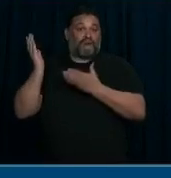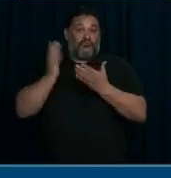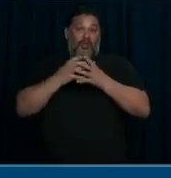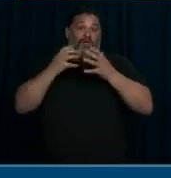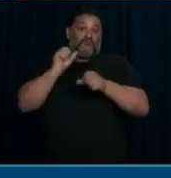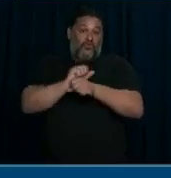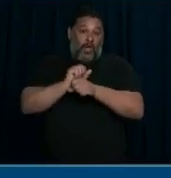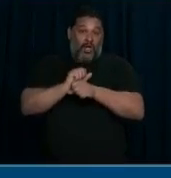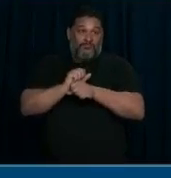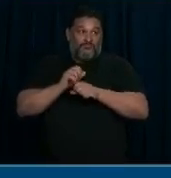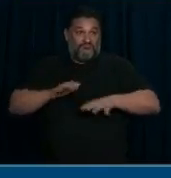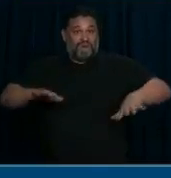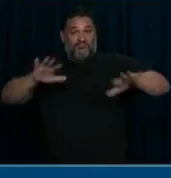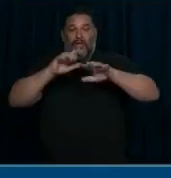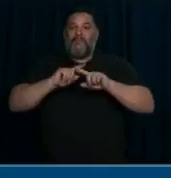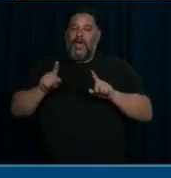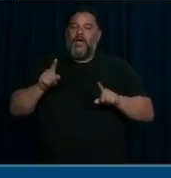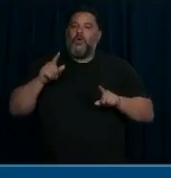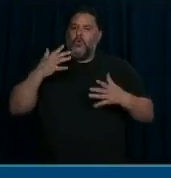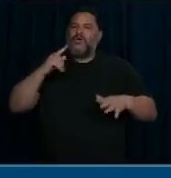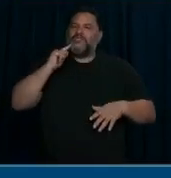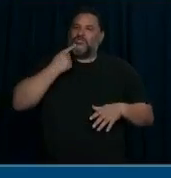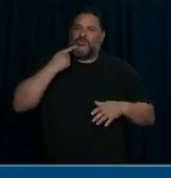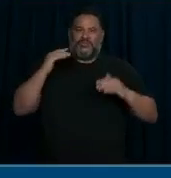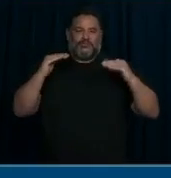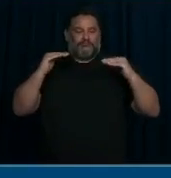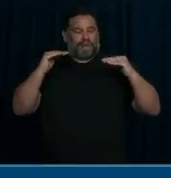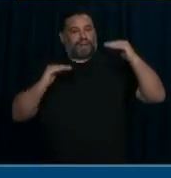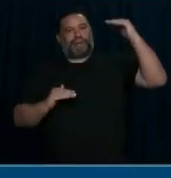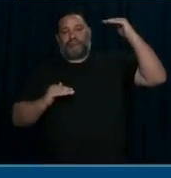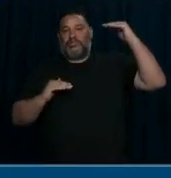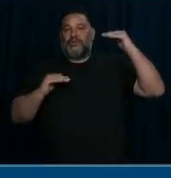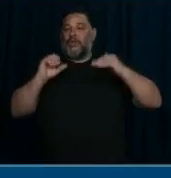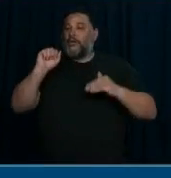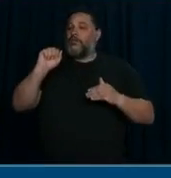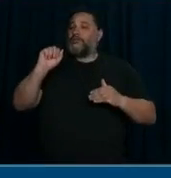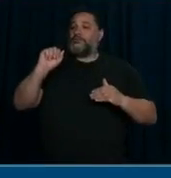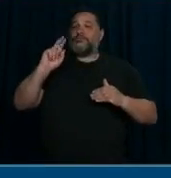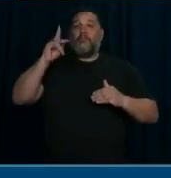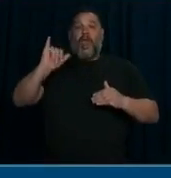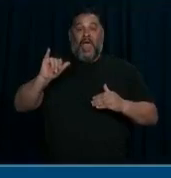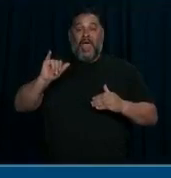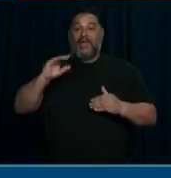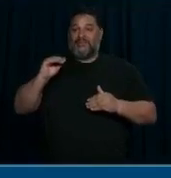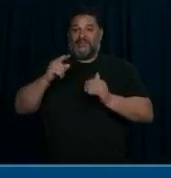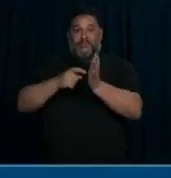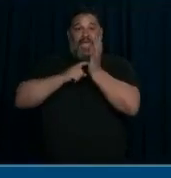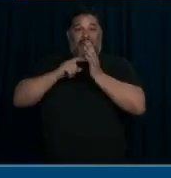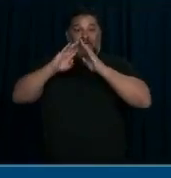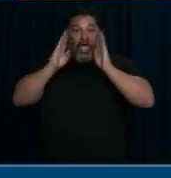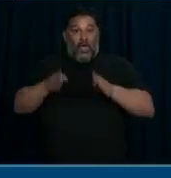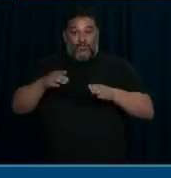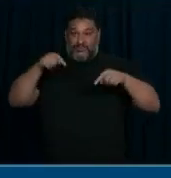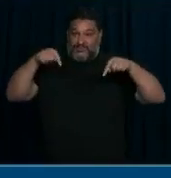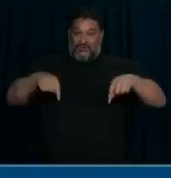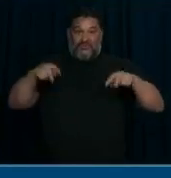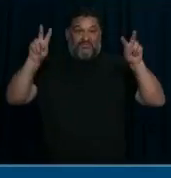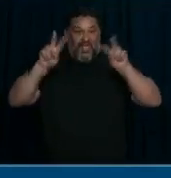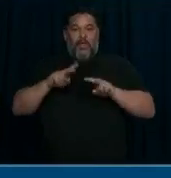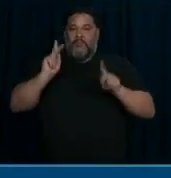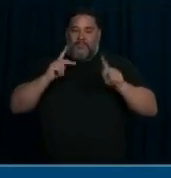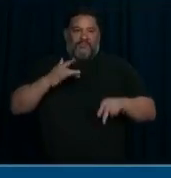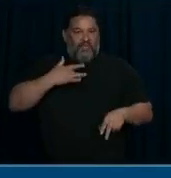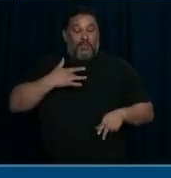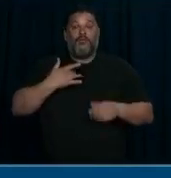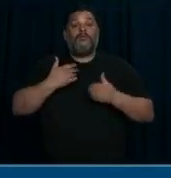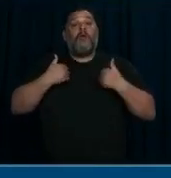is we have a serious imbalance between the supply and demand of housing right here in the Valley, and people feel it. Young people